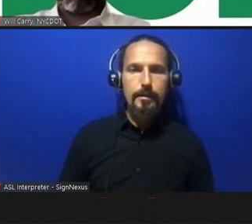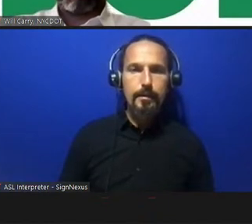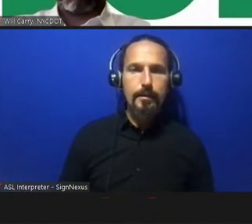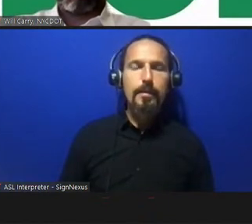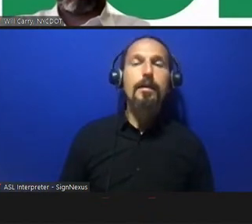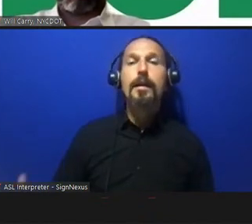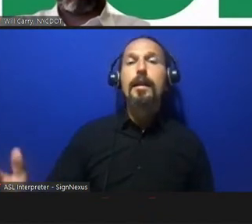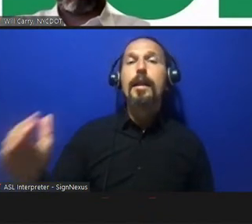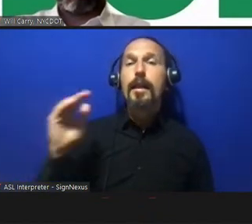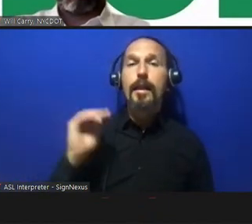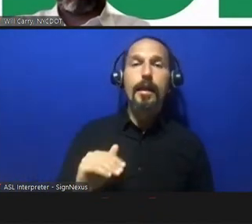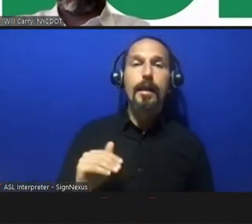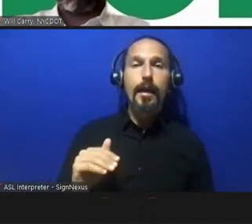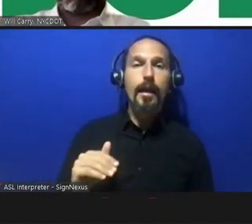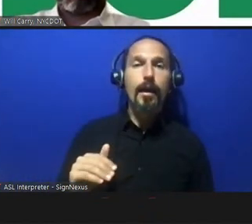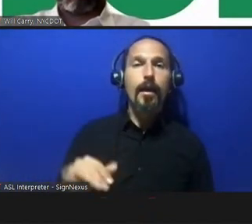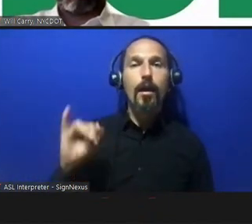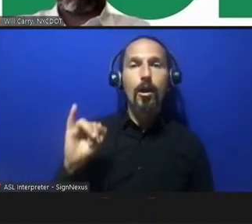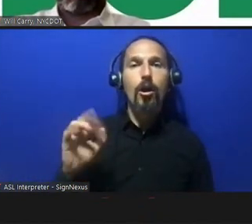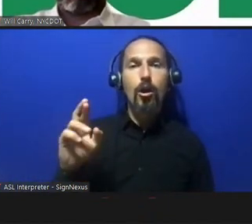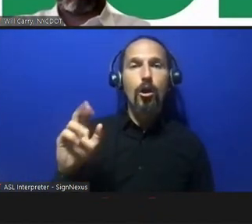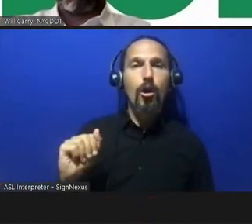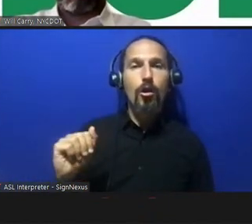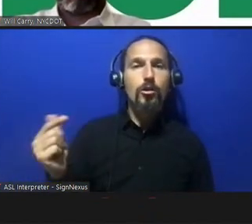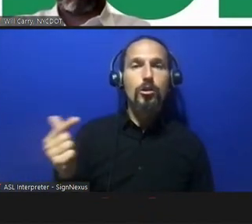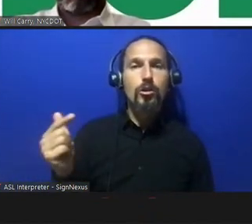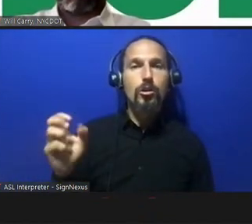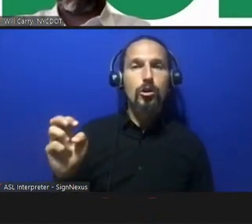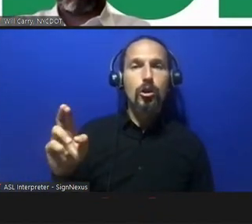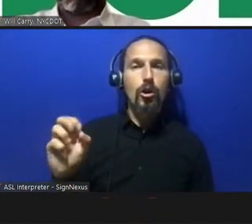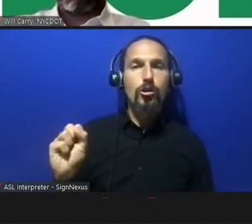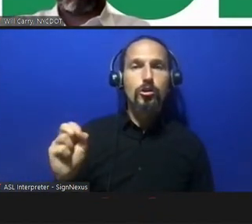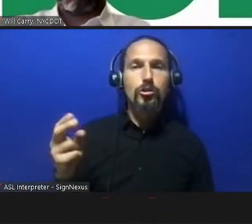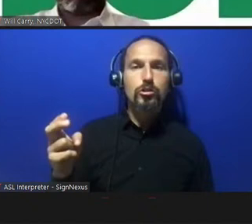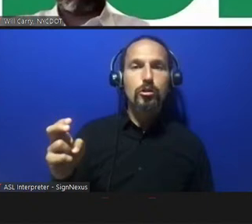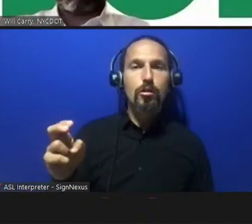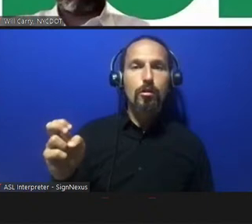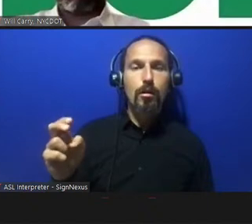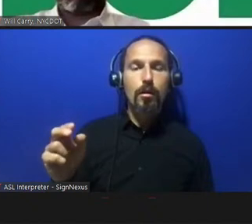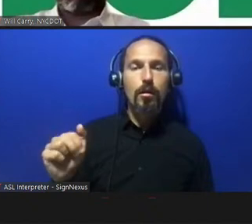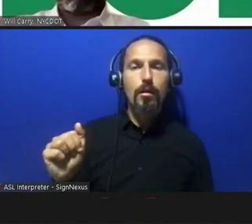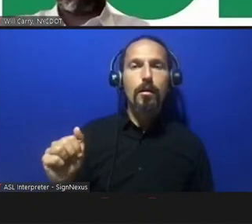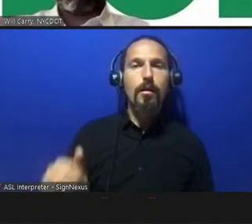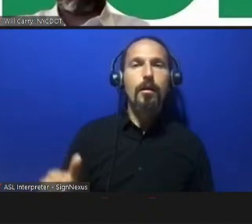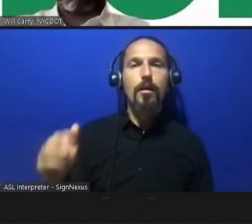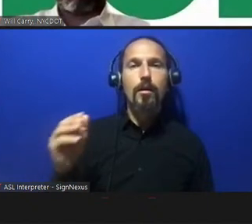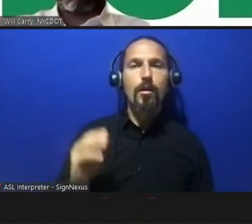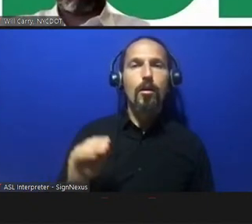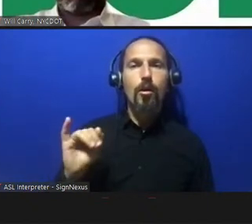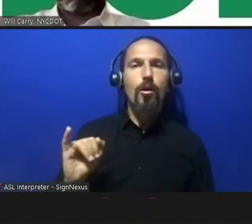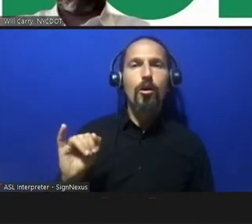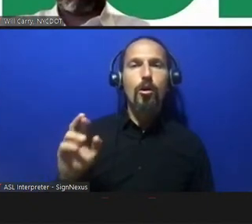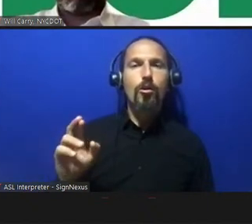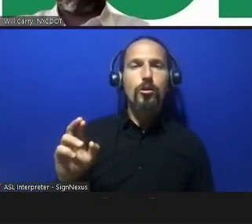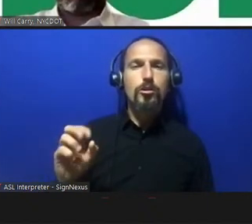the next speaker is ira gershenhorn to be followed by urshad kareem